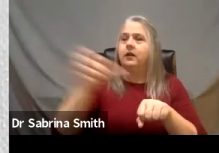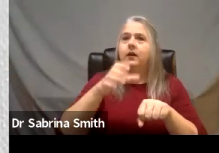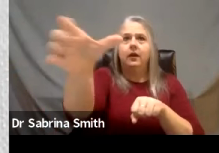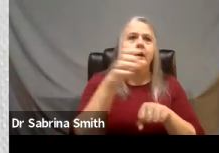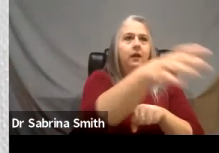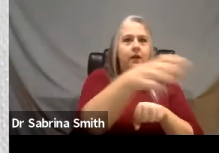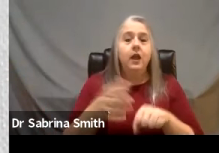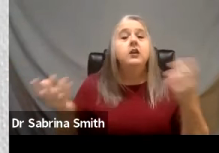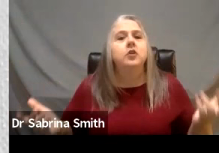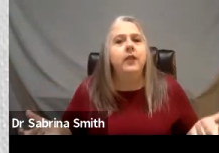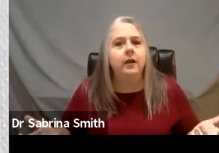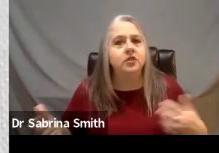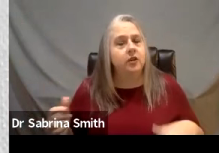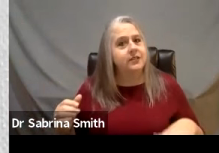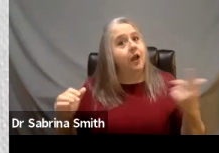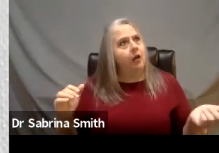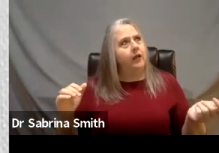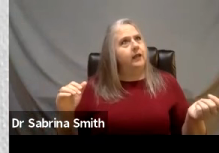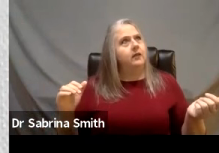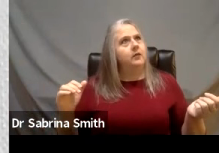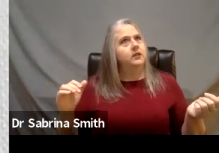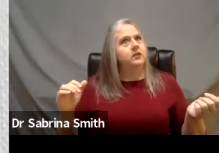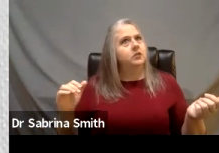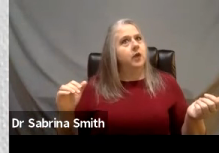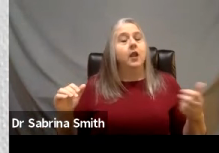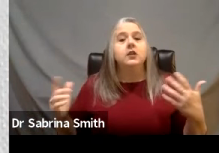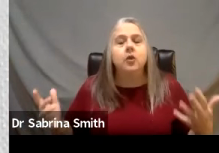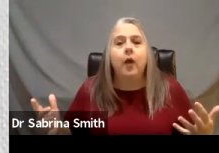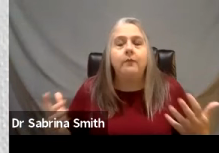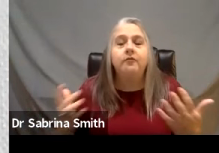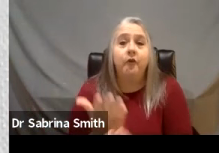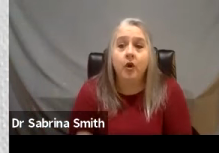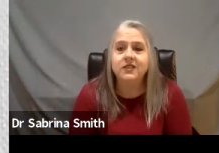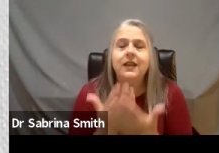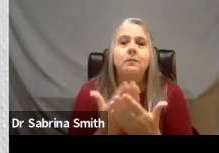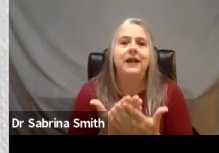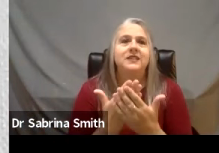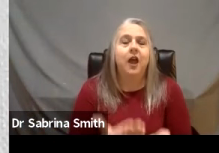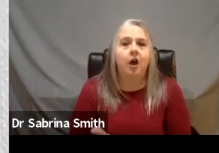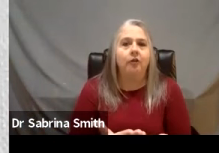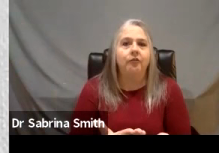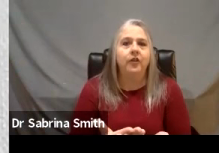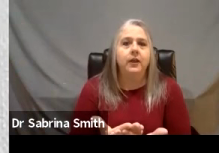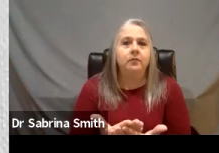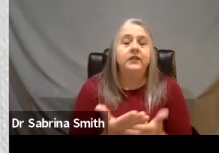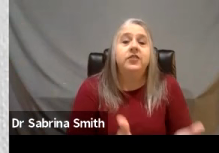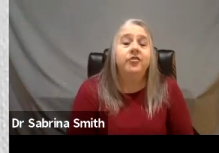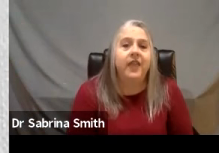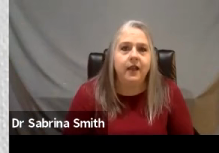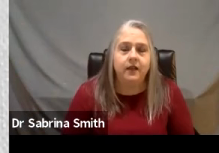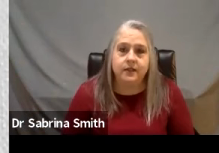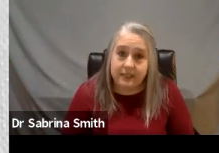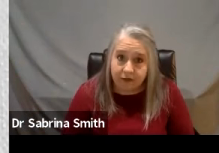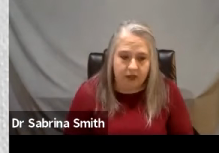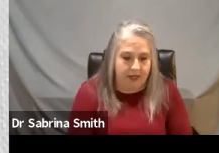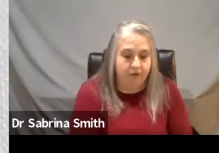cart, So now I'm starting to say, okay, he went to the store. So I'm forcing myself to